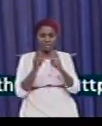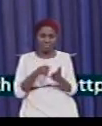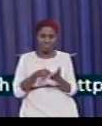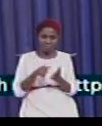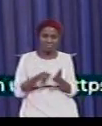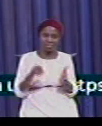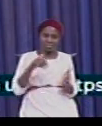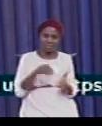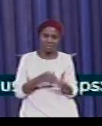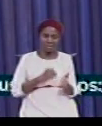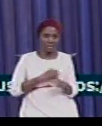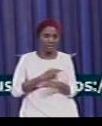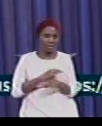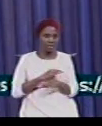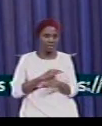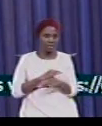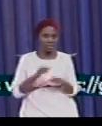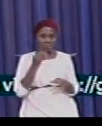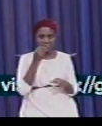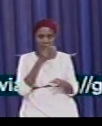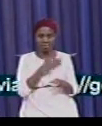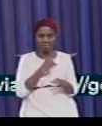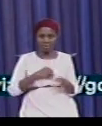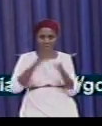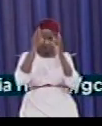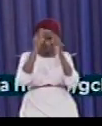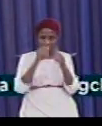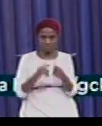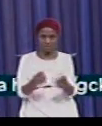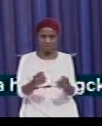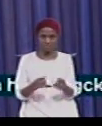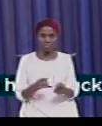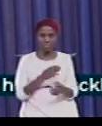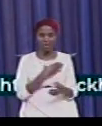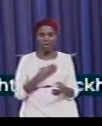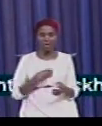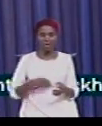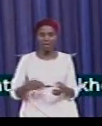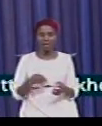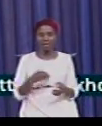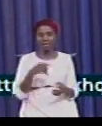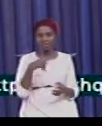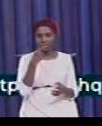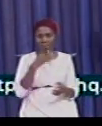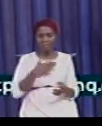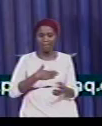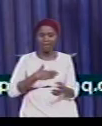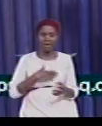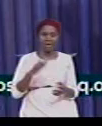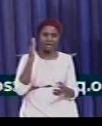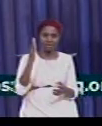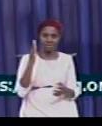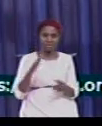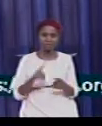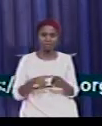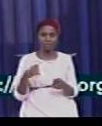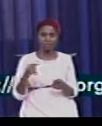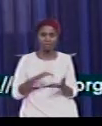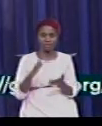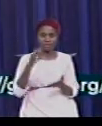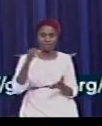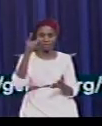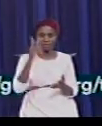And then I decided to come and share my testimony today. To the glory of God, I believe that I am healed.